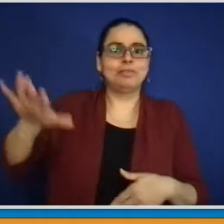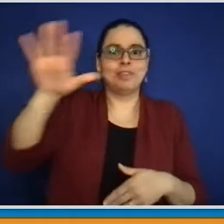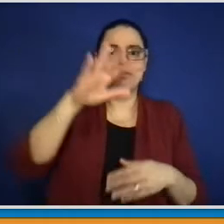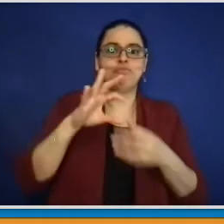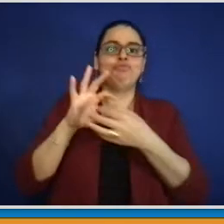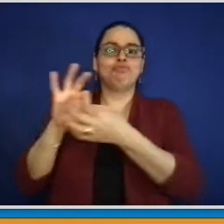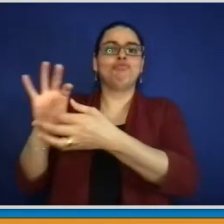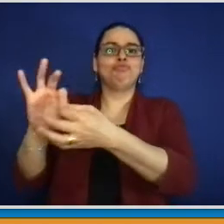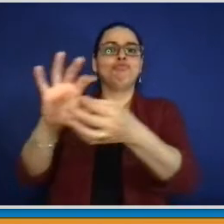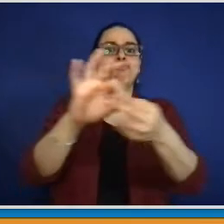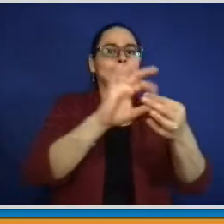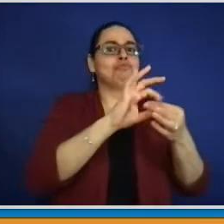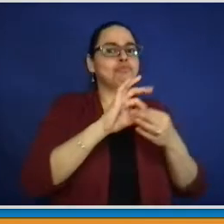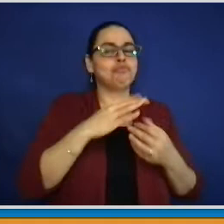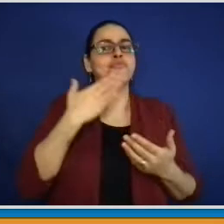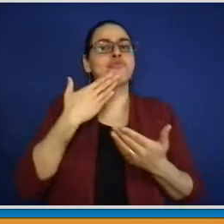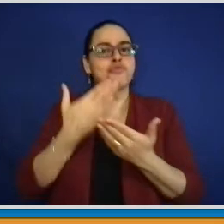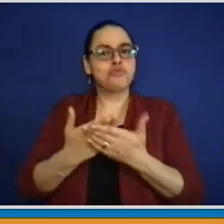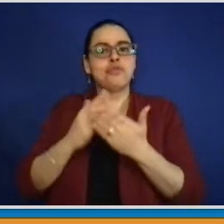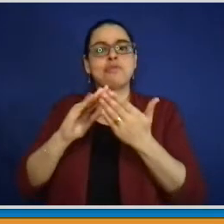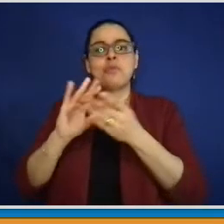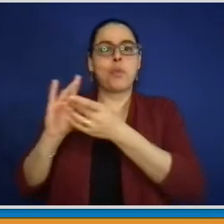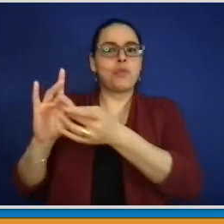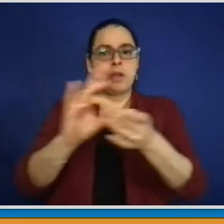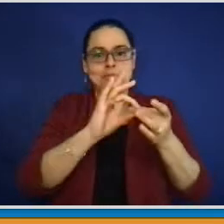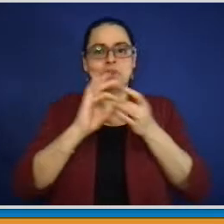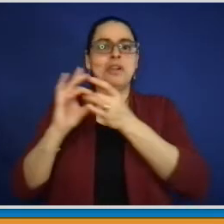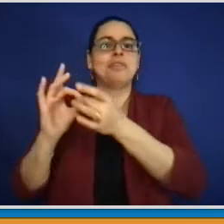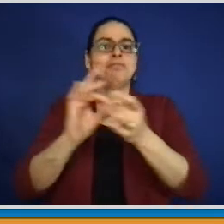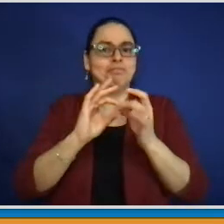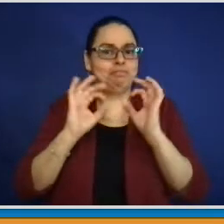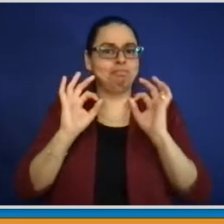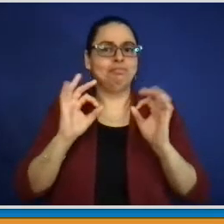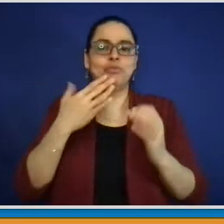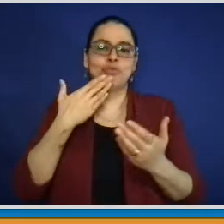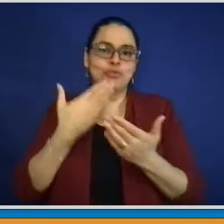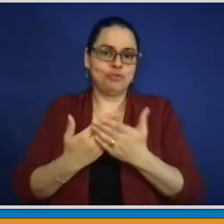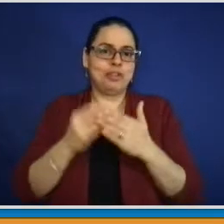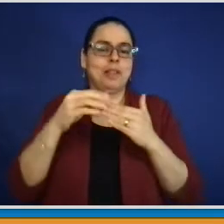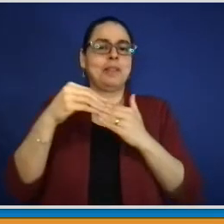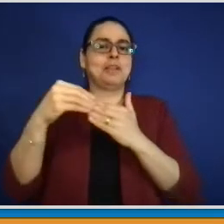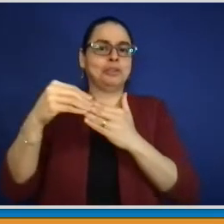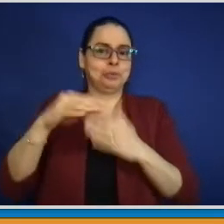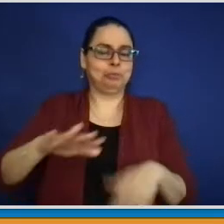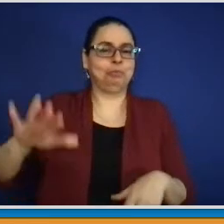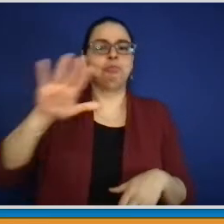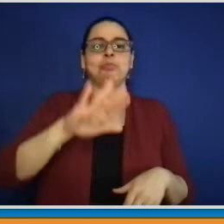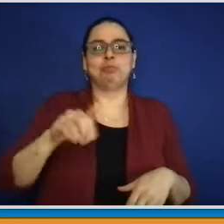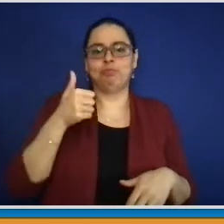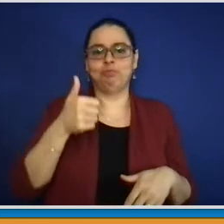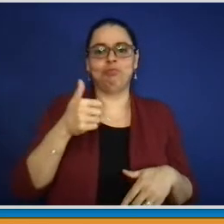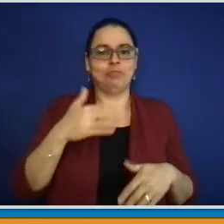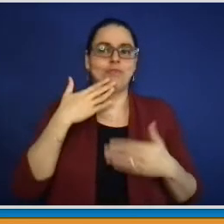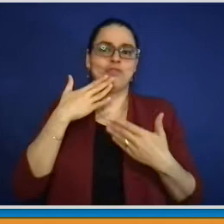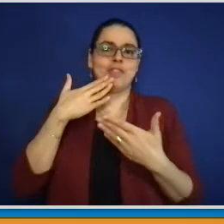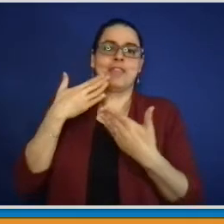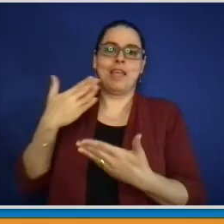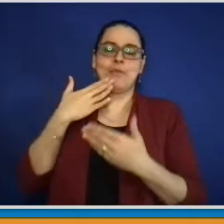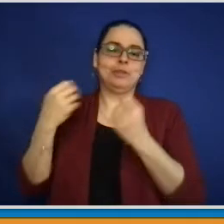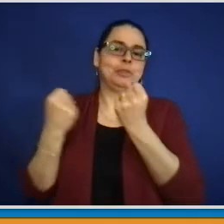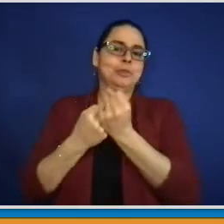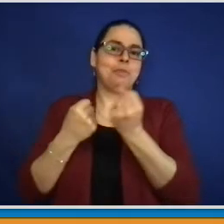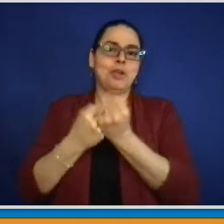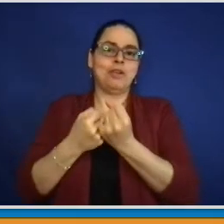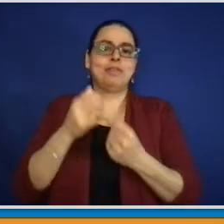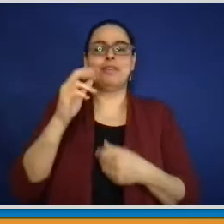thank you for your leadership as well. On the information that we received today, Governor Cuomo made the announcement